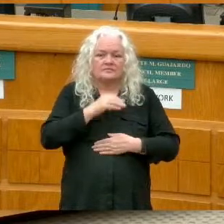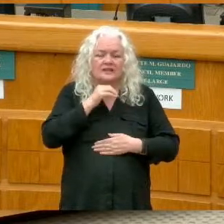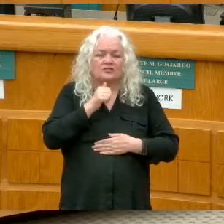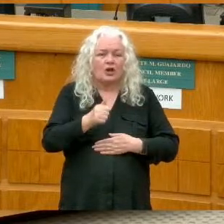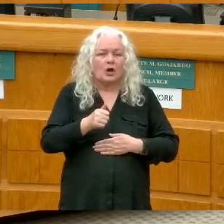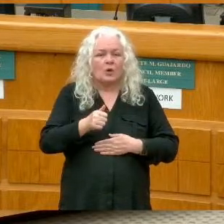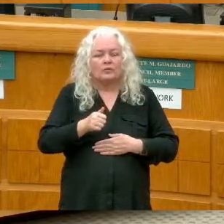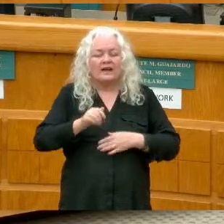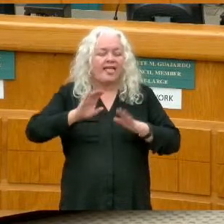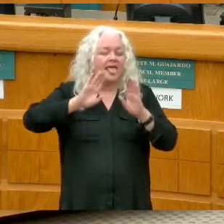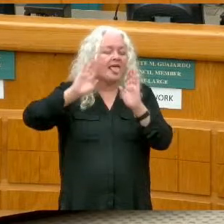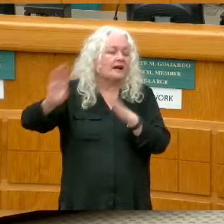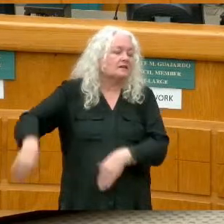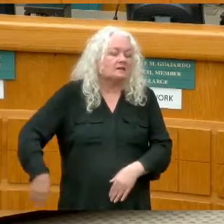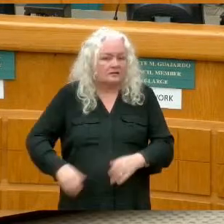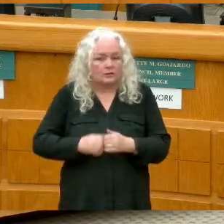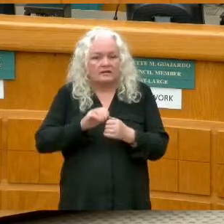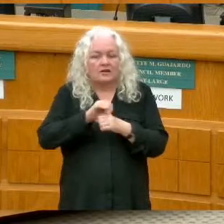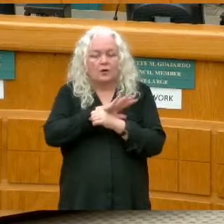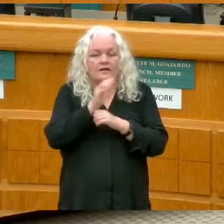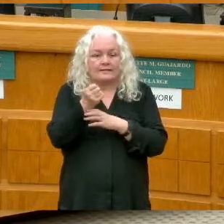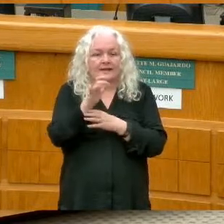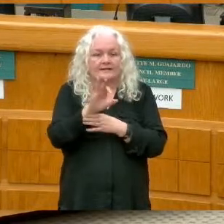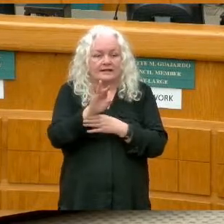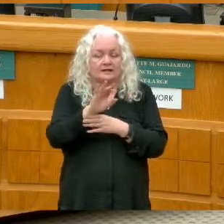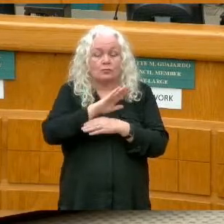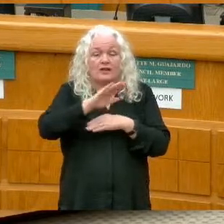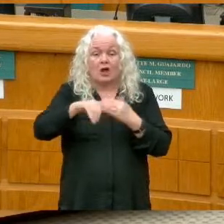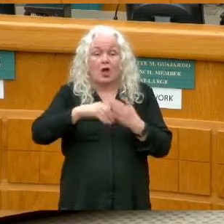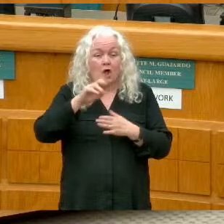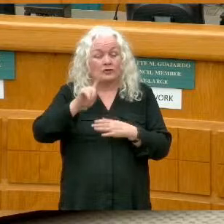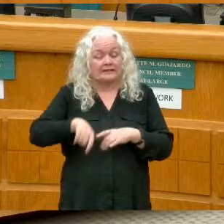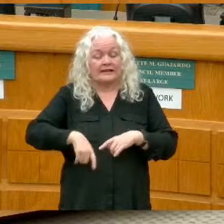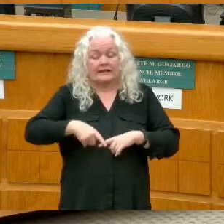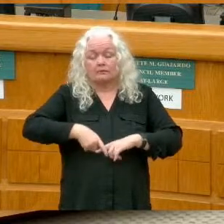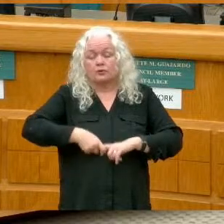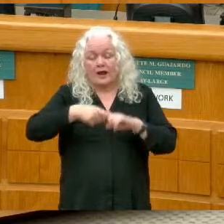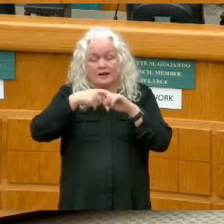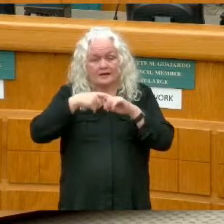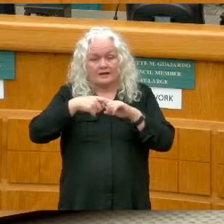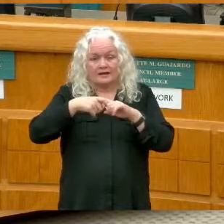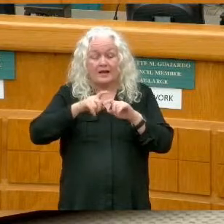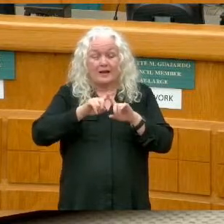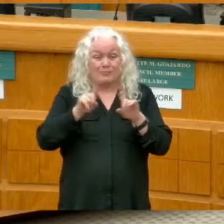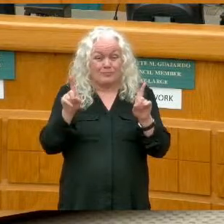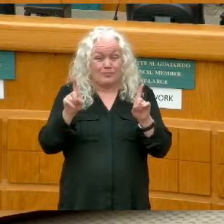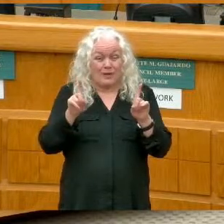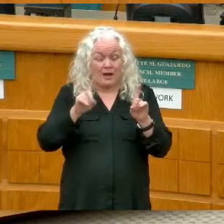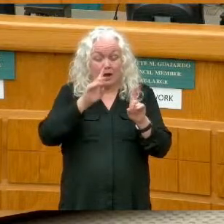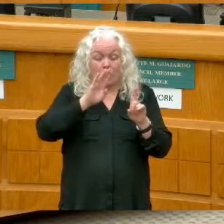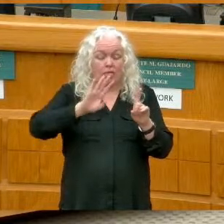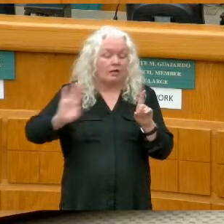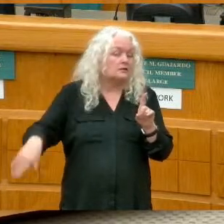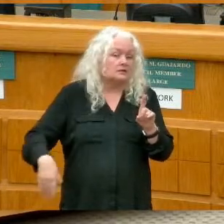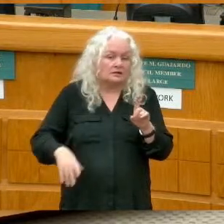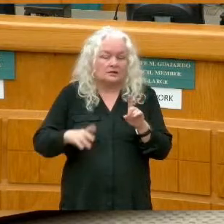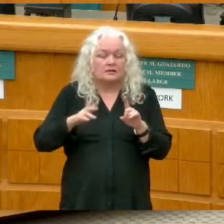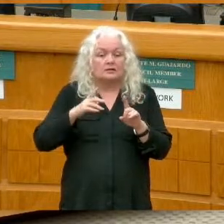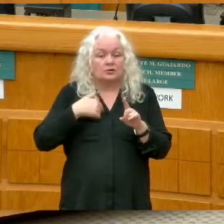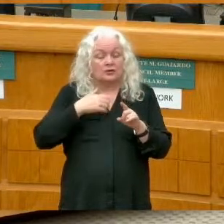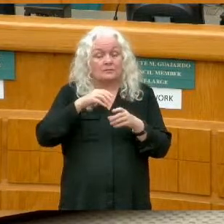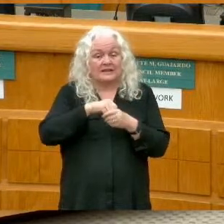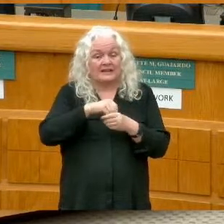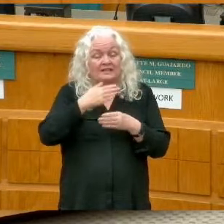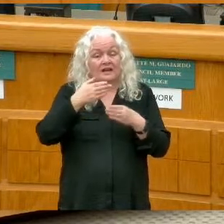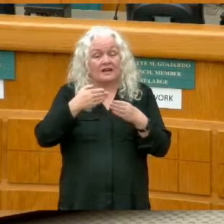a break from COVID-19. As much as we all need a break could end us up in the hospital, and